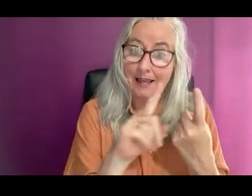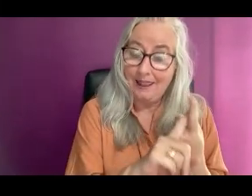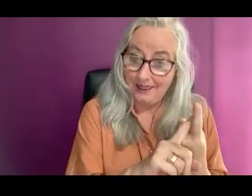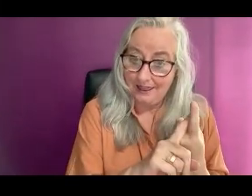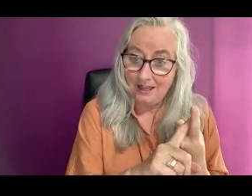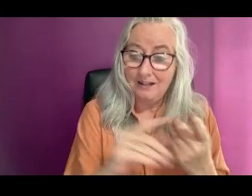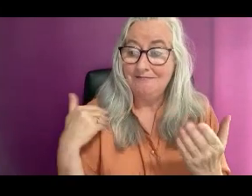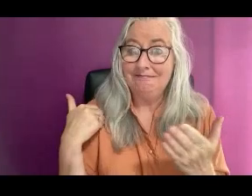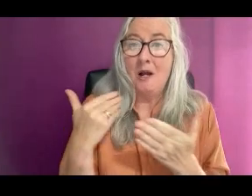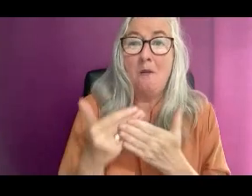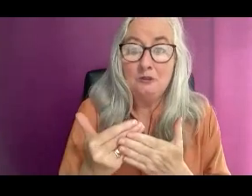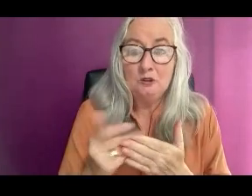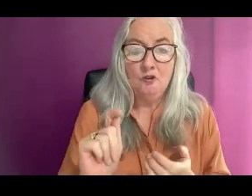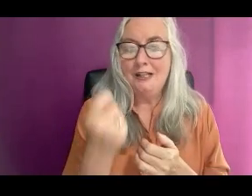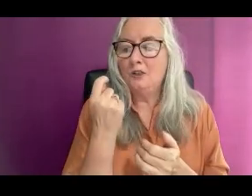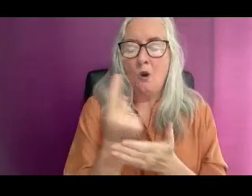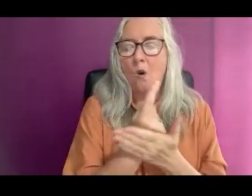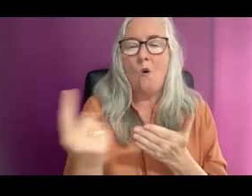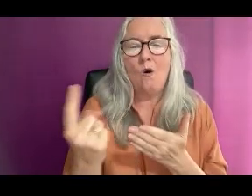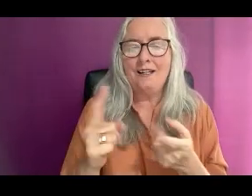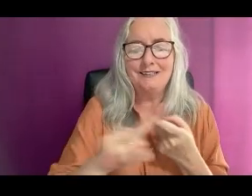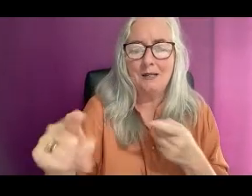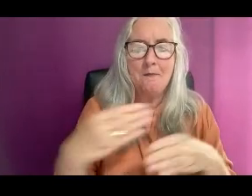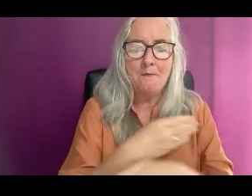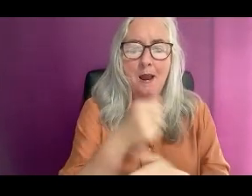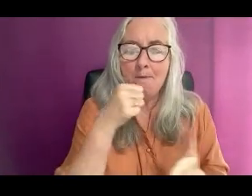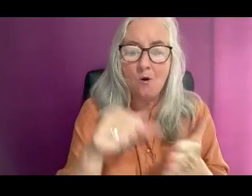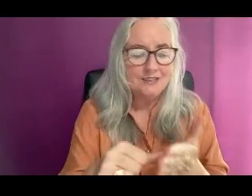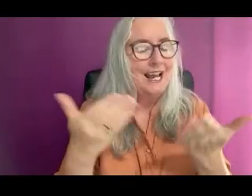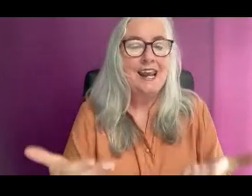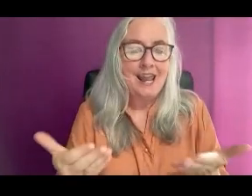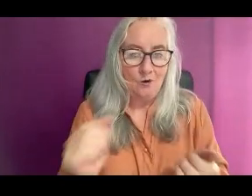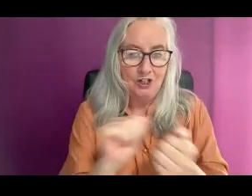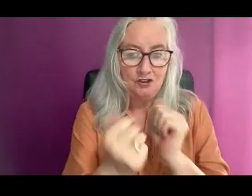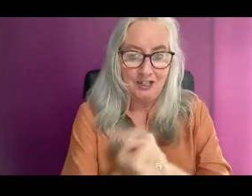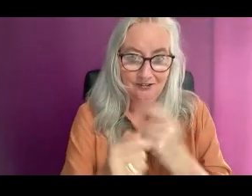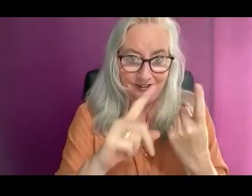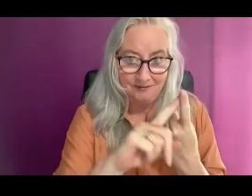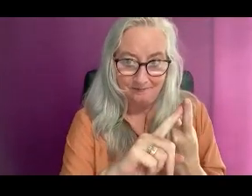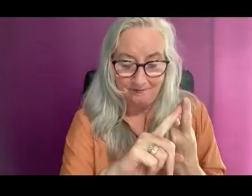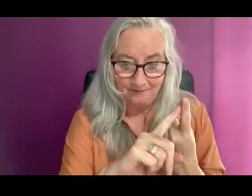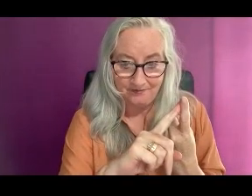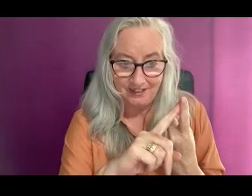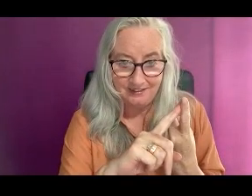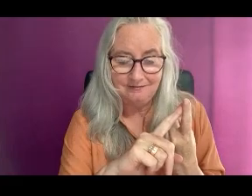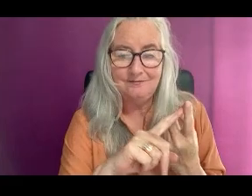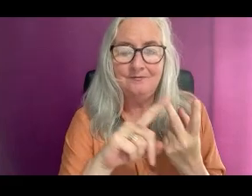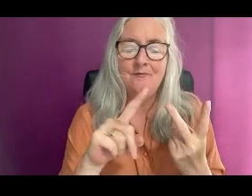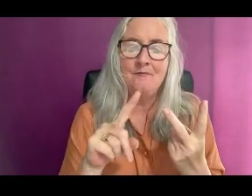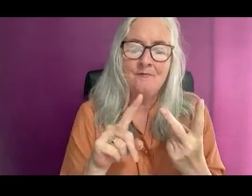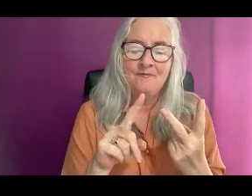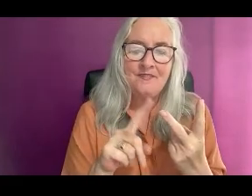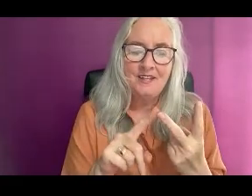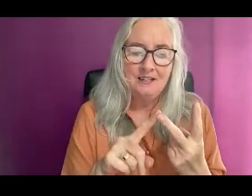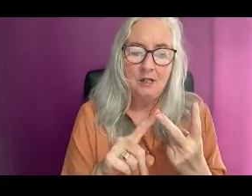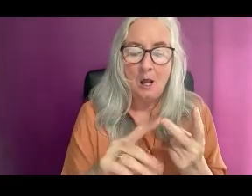until recently, you're only able to submit by post, so that's now changed. In terms of